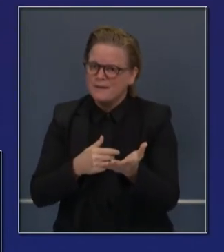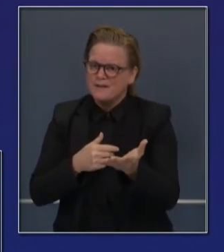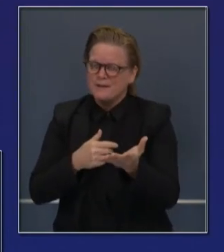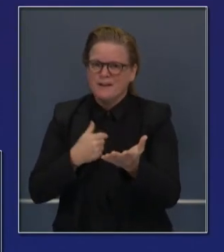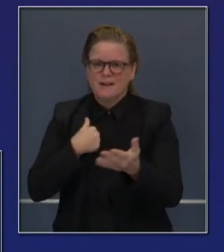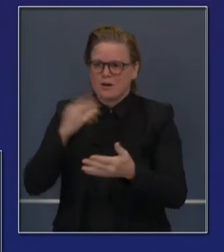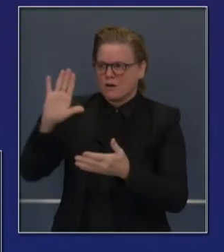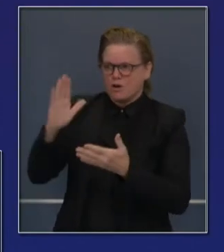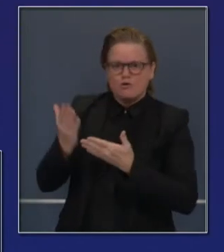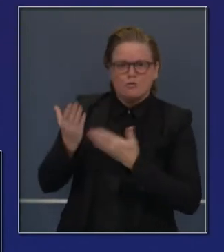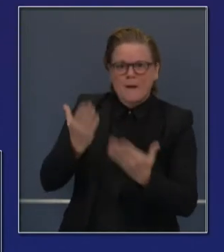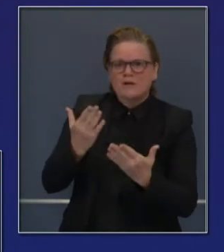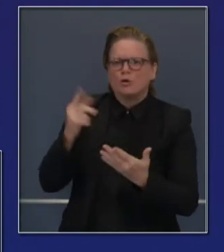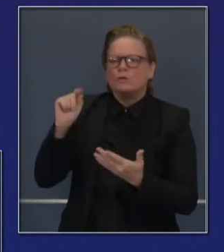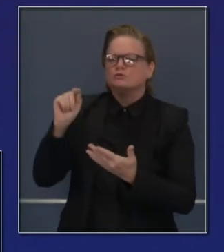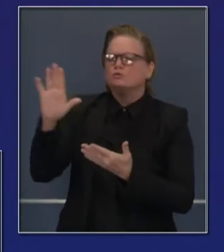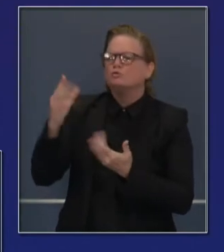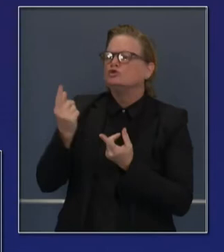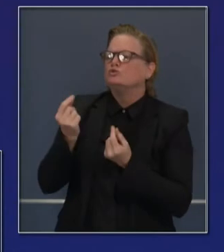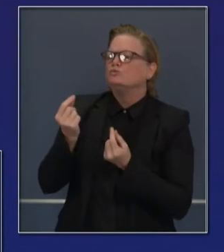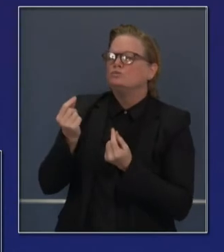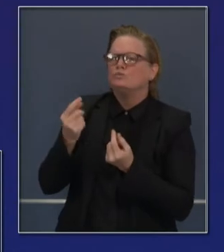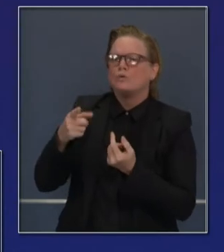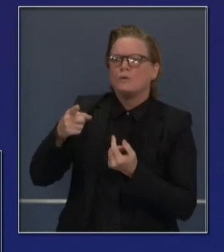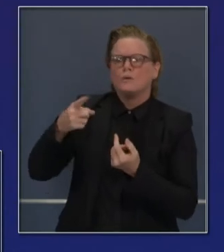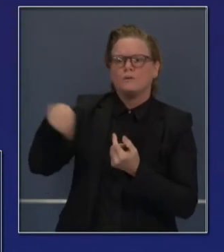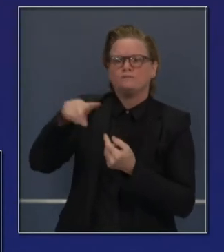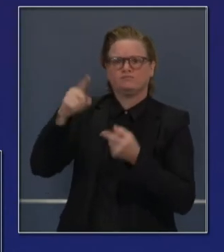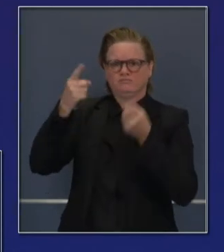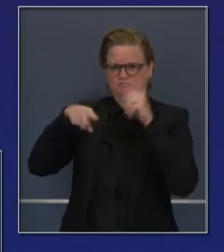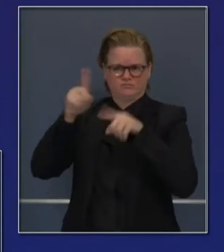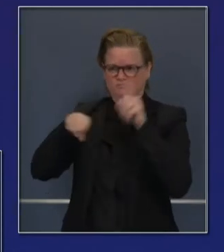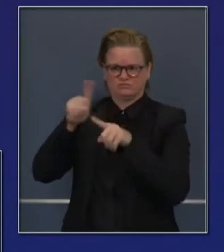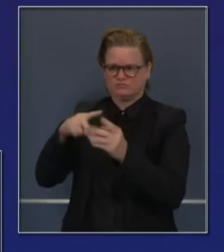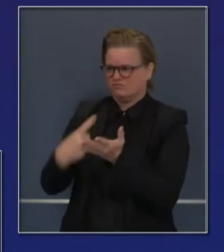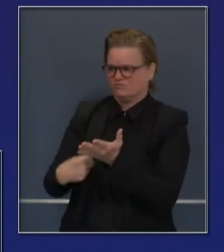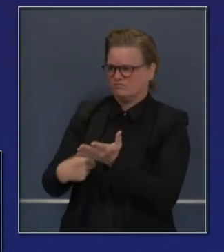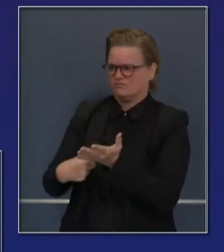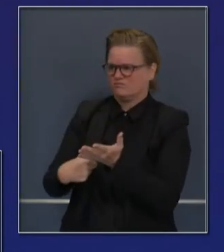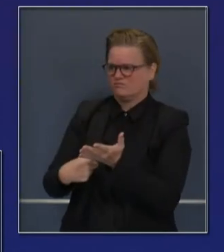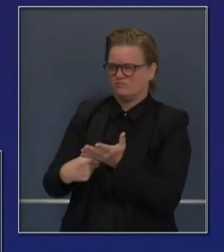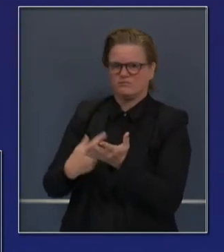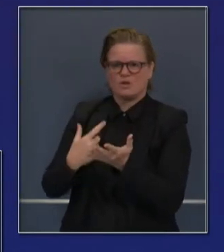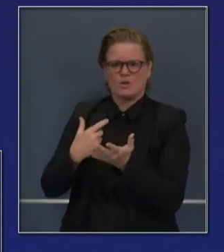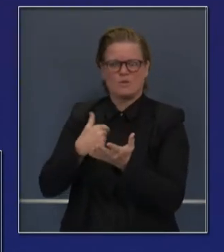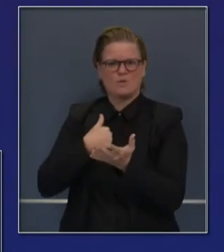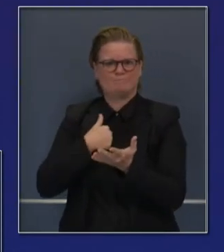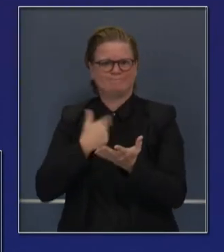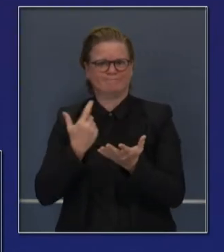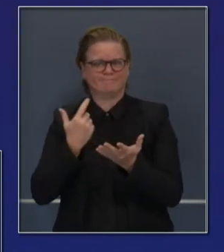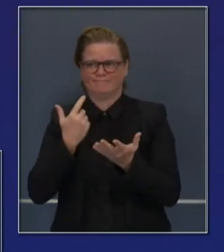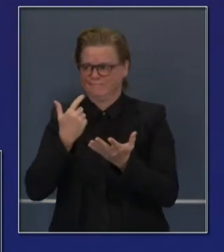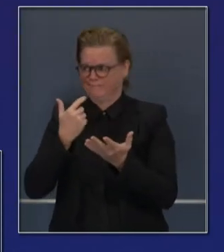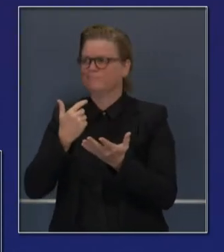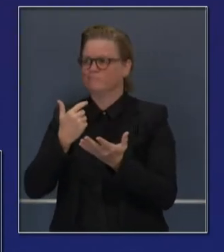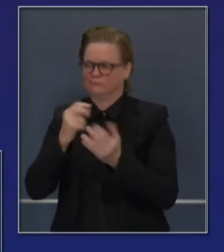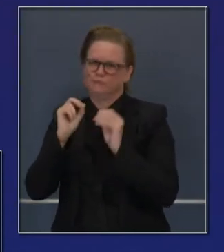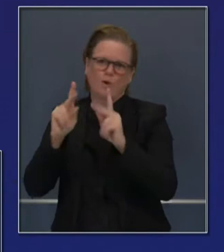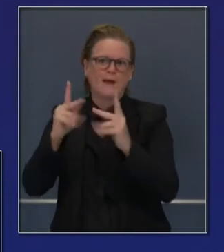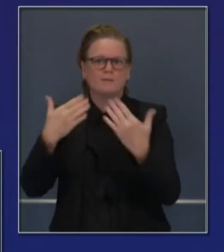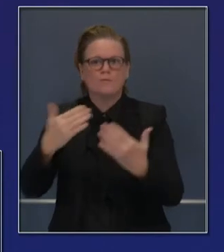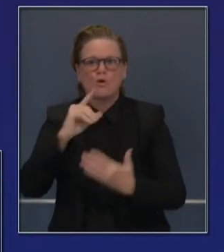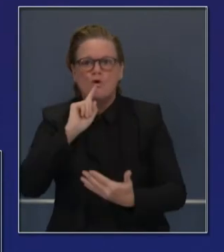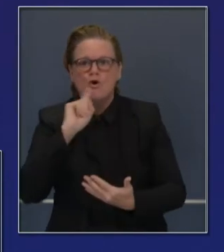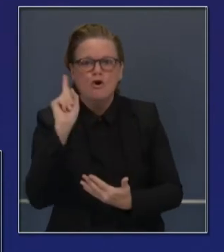we offered in return, that they're being worked on in real time. Dr. Galley, just because I think this is an important